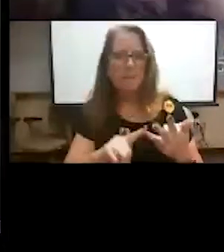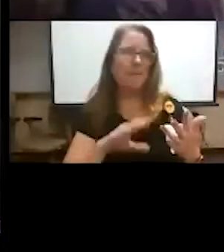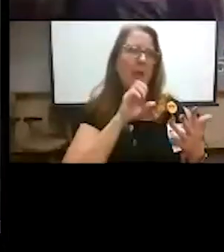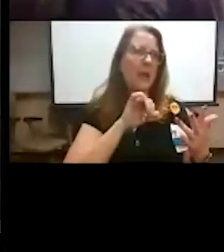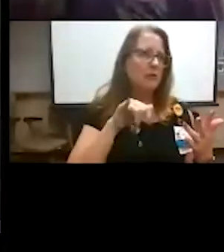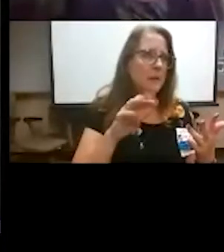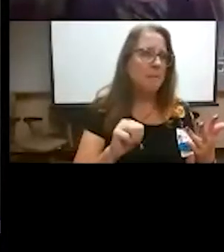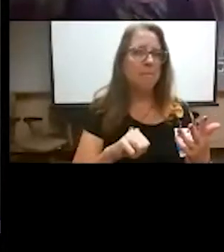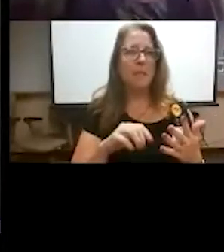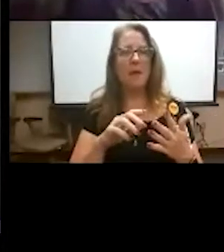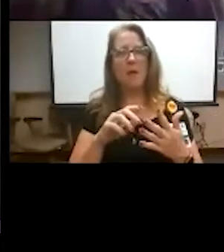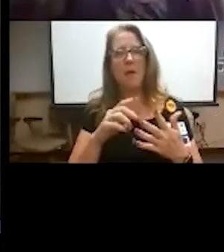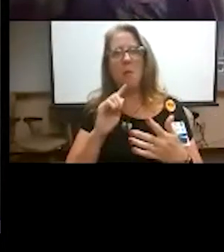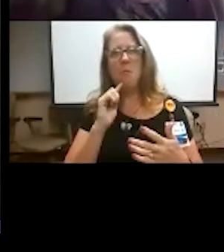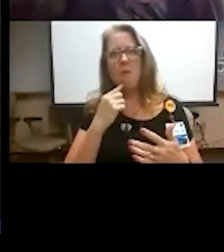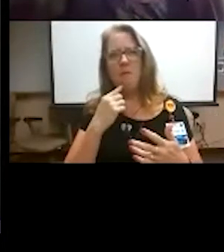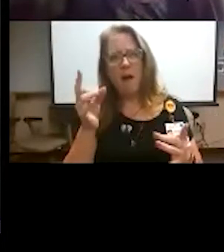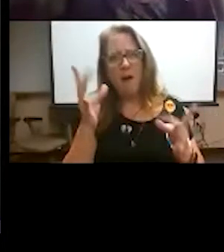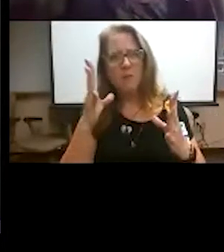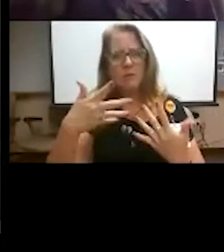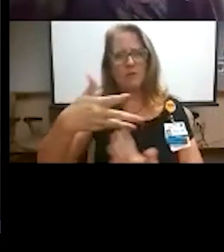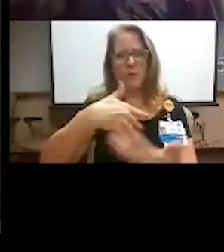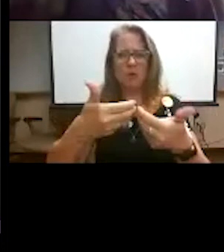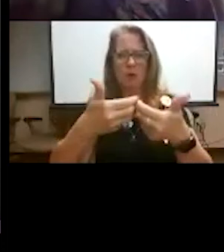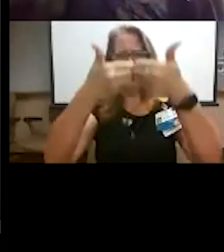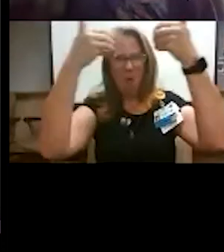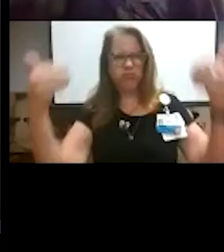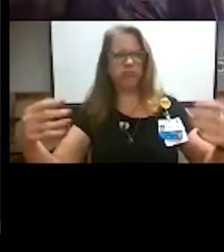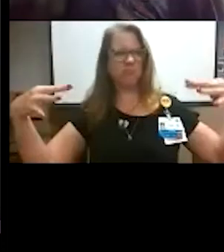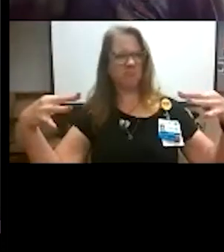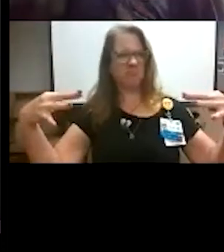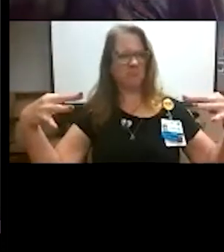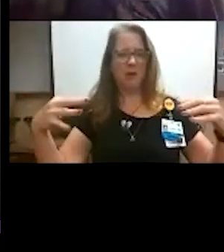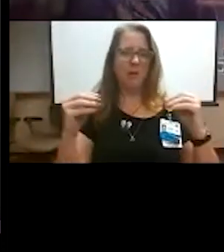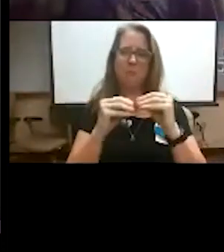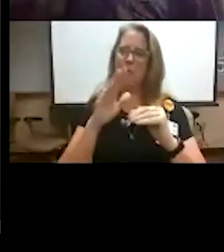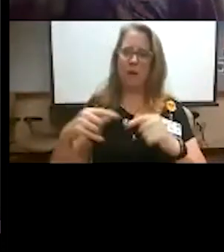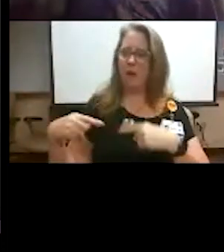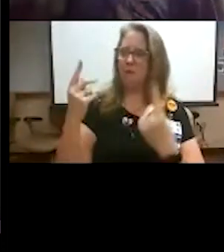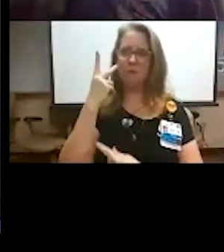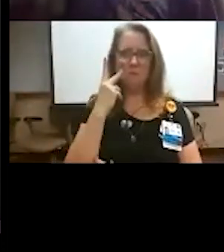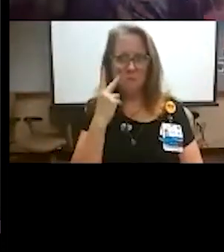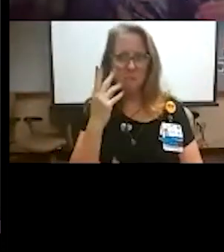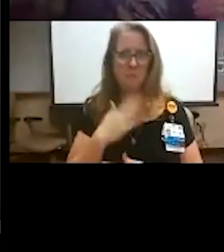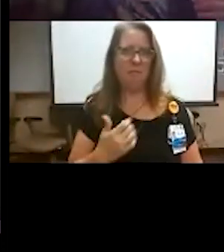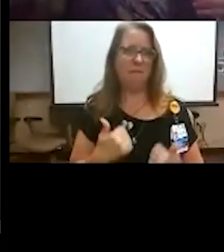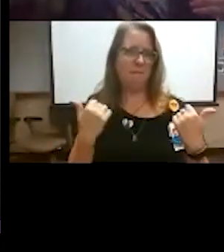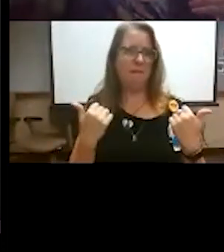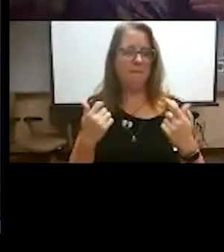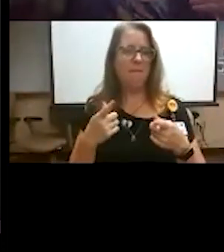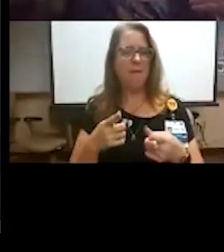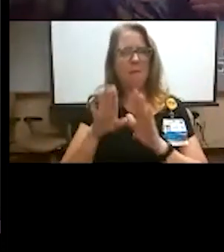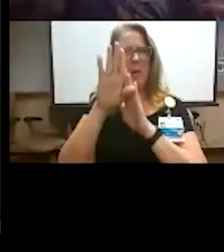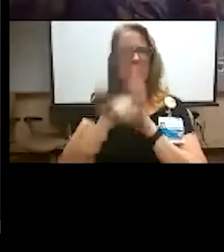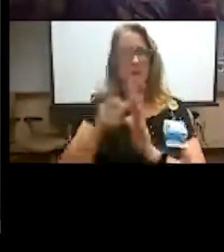the profound social splitting that is more now than I have ever seen it, the background of historical trauma